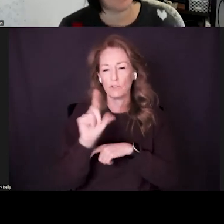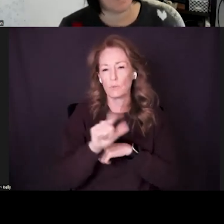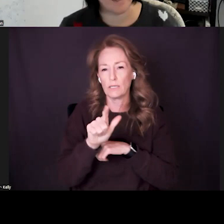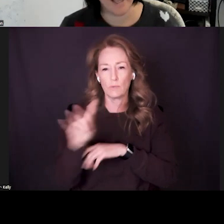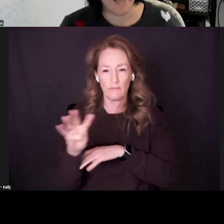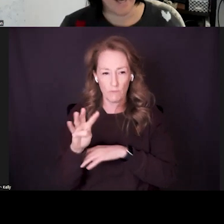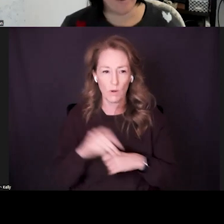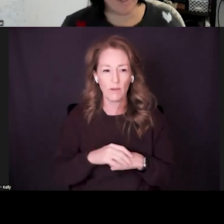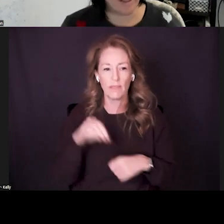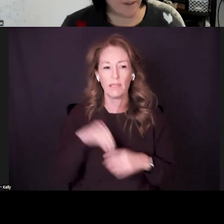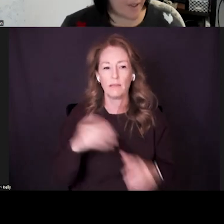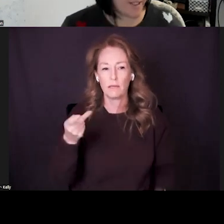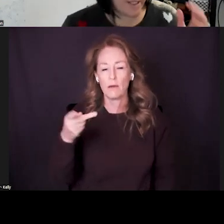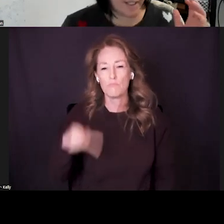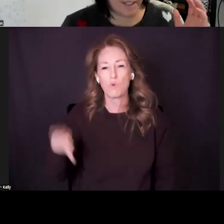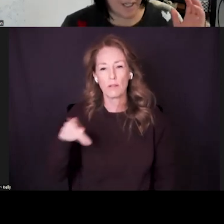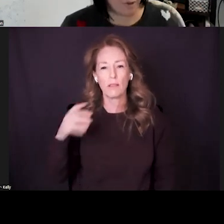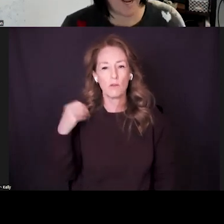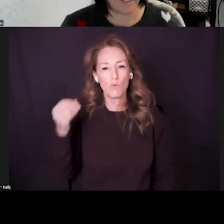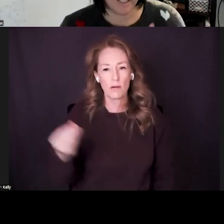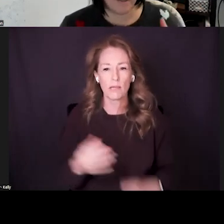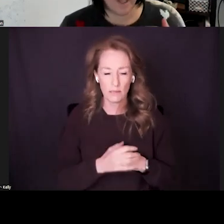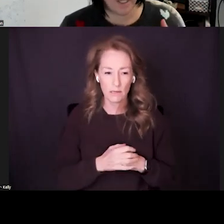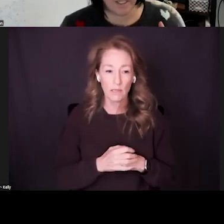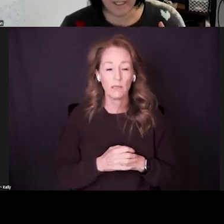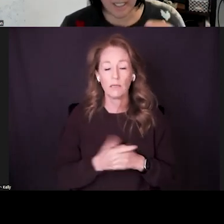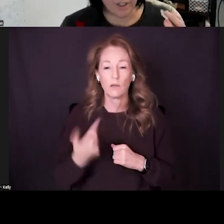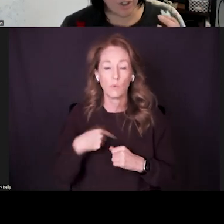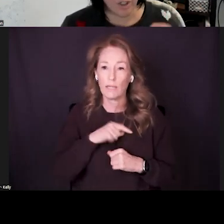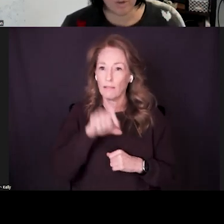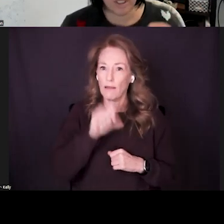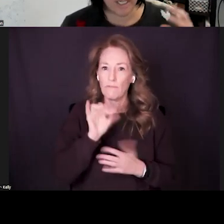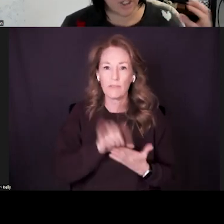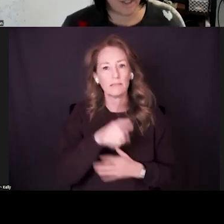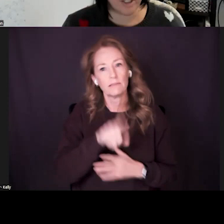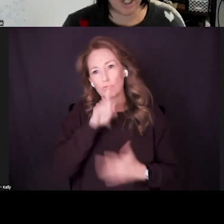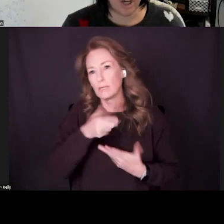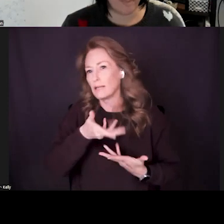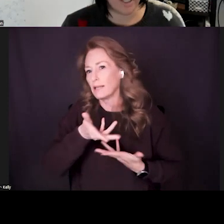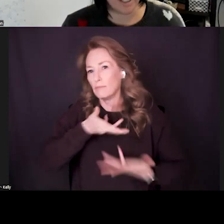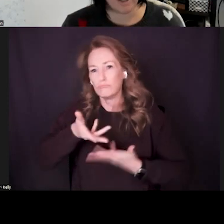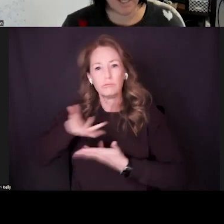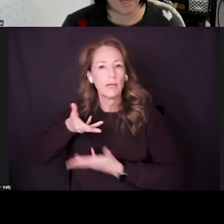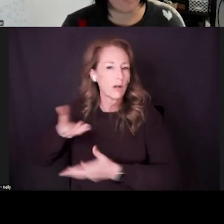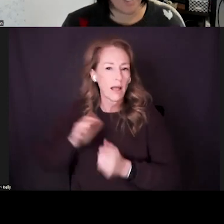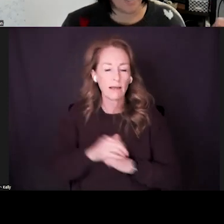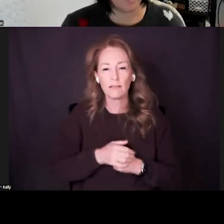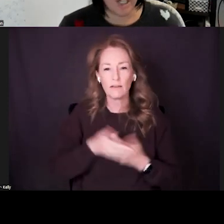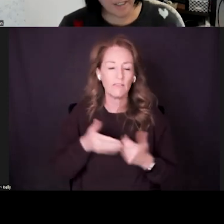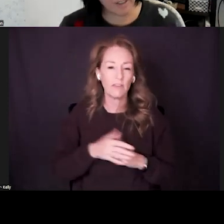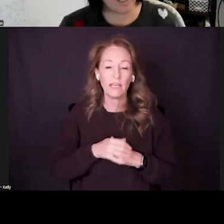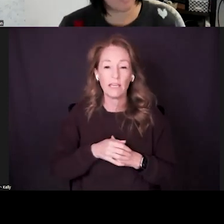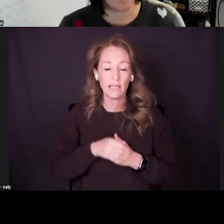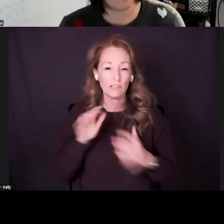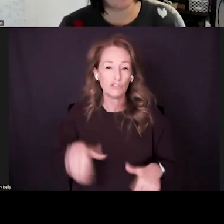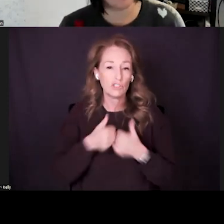the 28th. We love this. It's interactive, and it teaches youth to take challenging topics in their life and